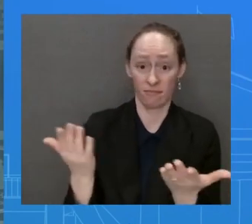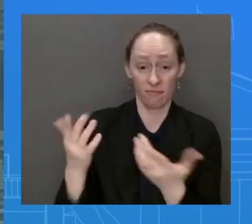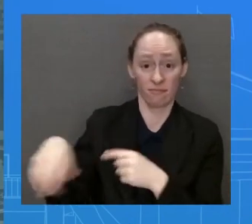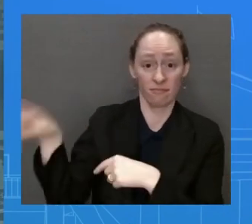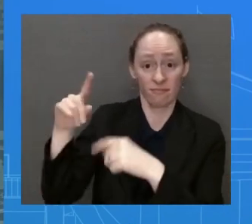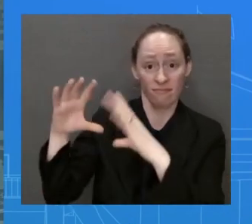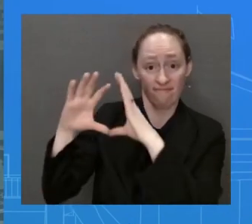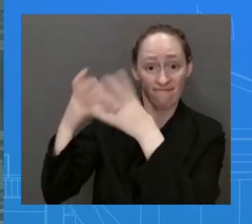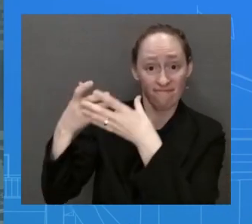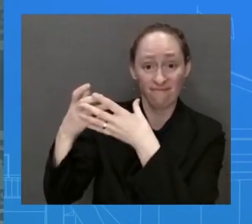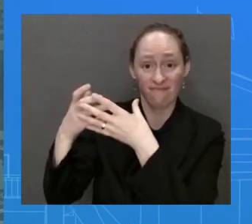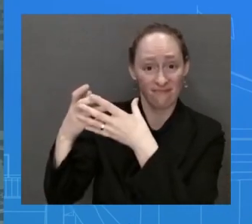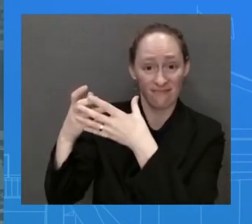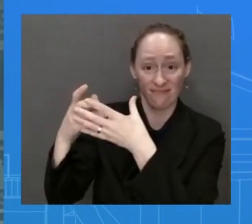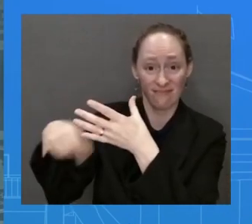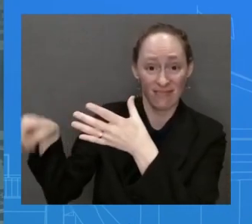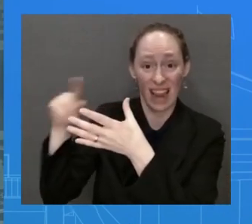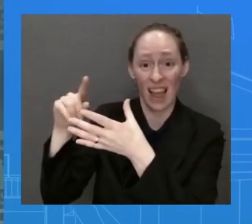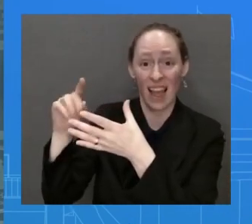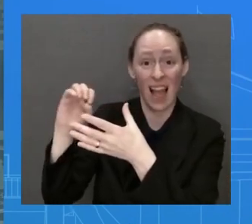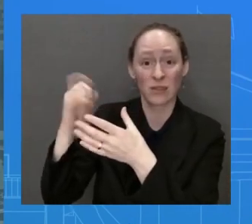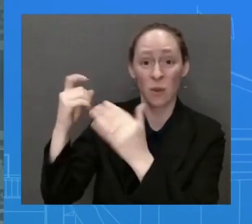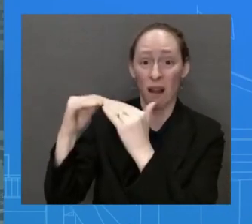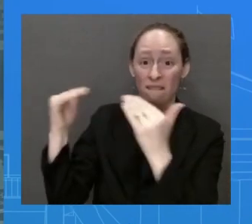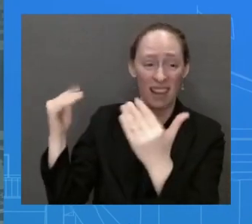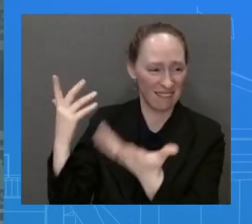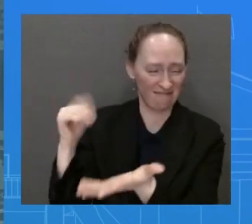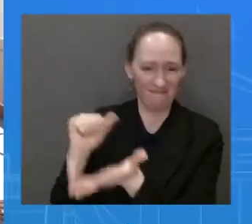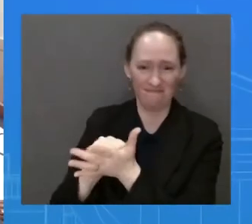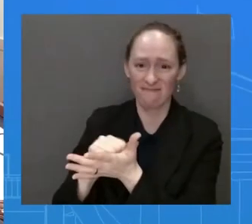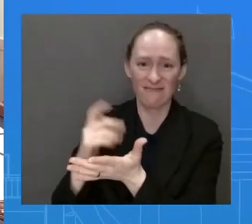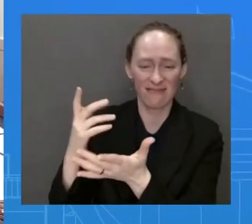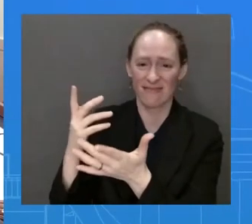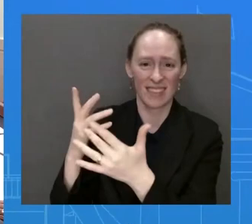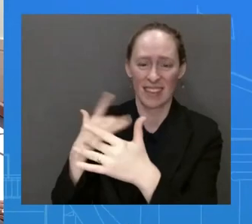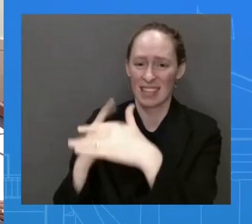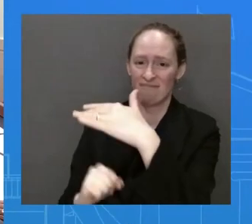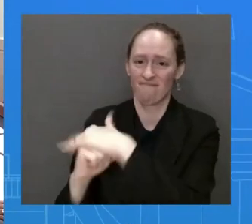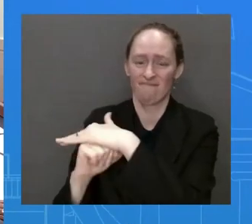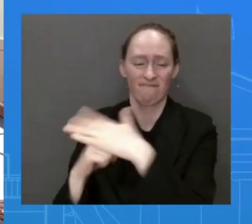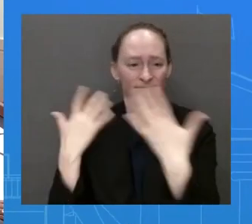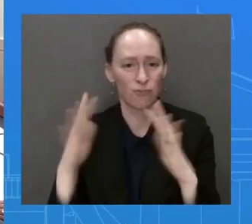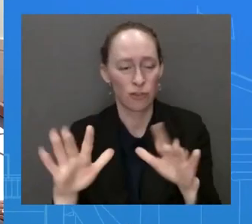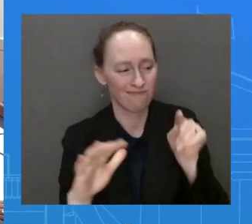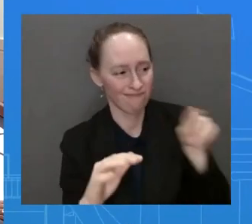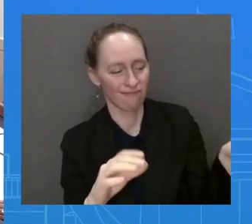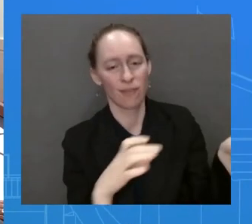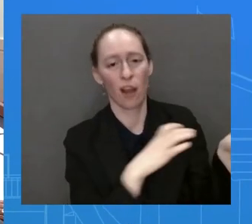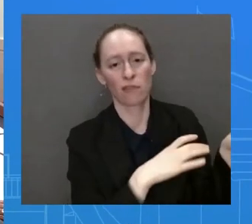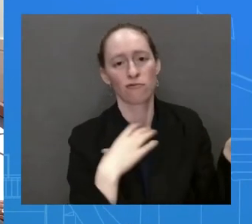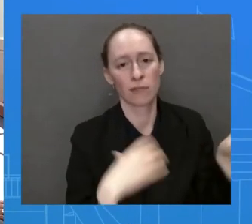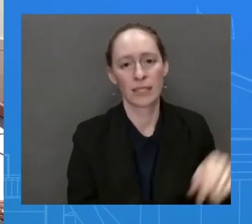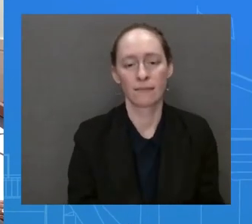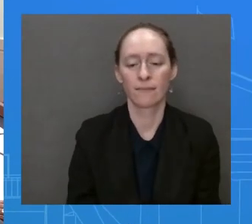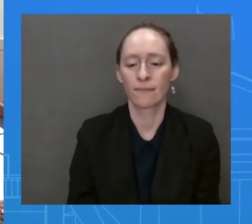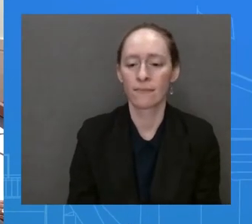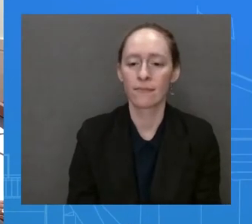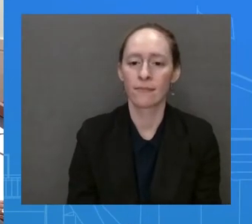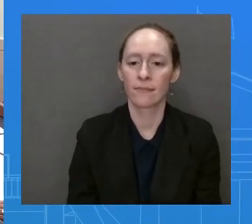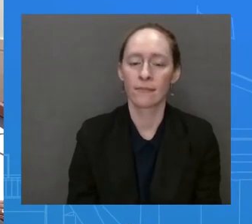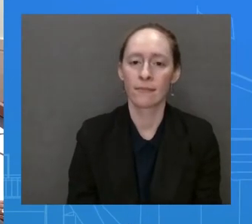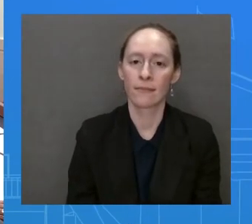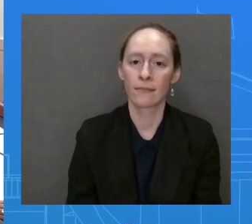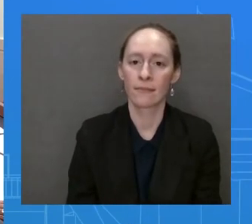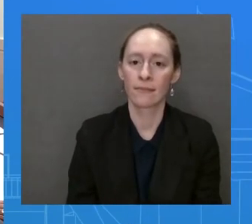Yes, thank you so much, Mayor Lyons, for being here. Really appreciate it. When you look at the economy, you saw the unemployment rate